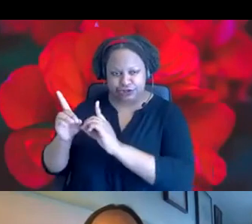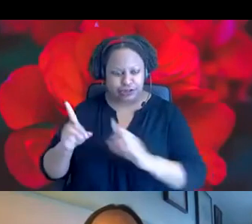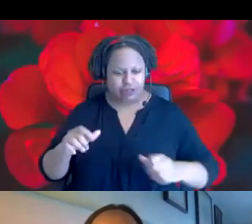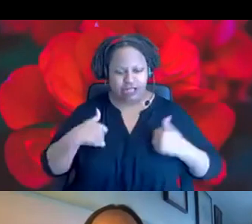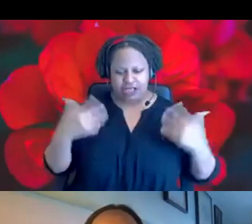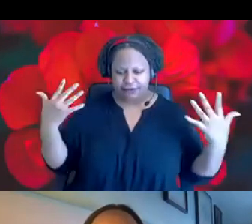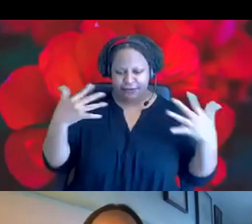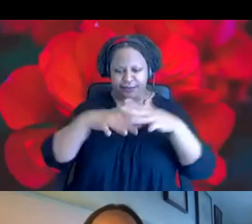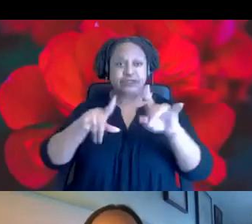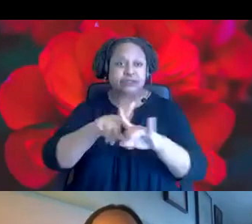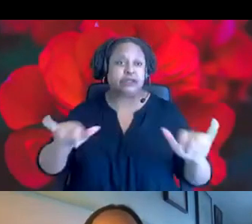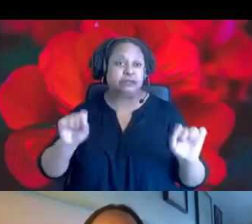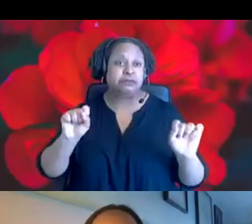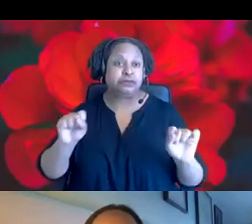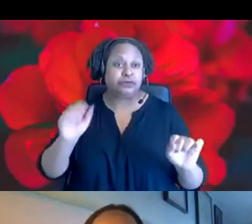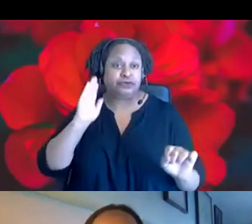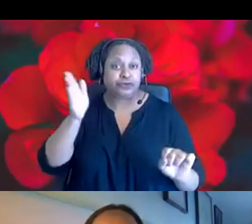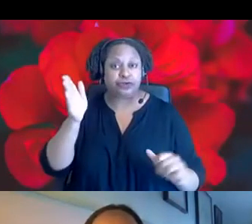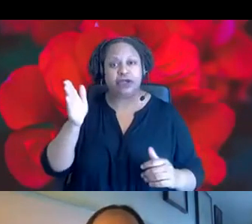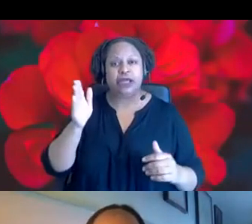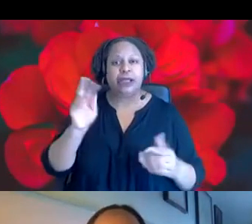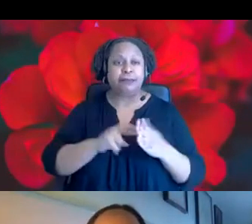or listen more thoughtfully.